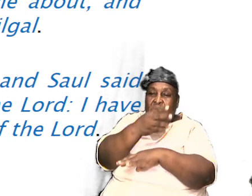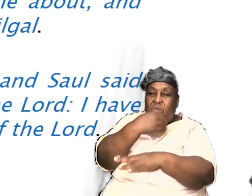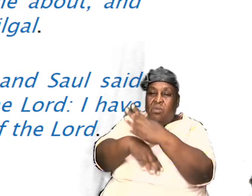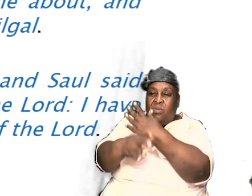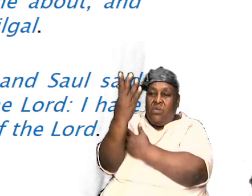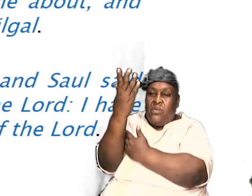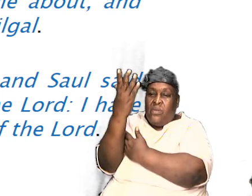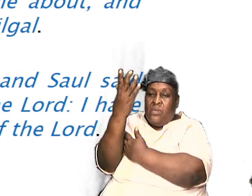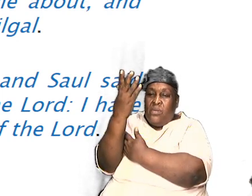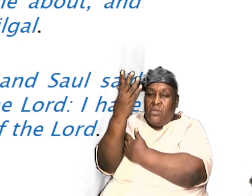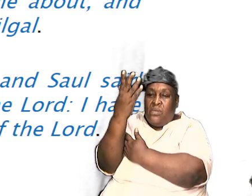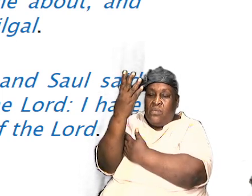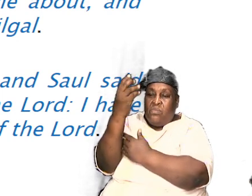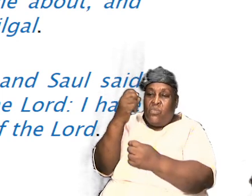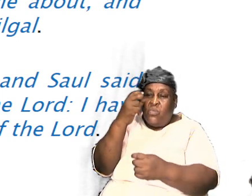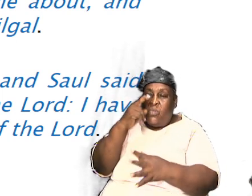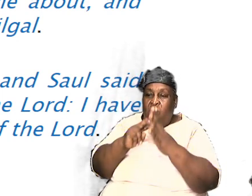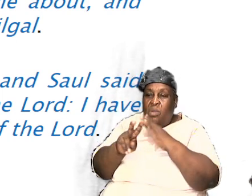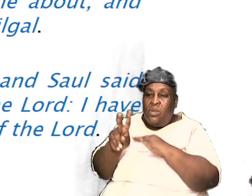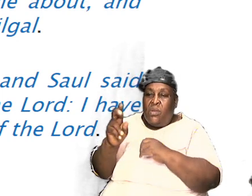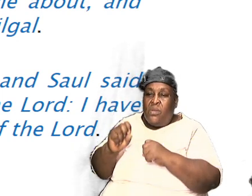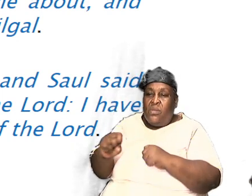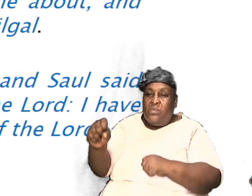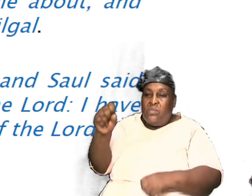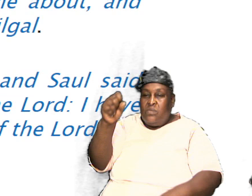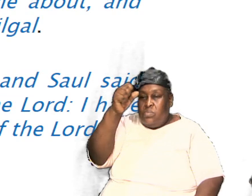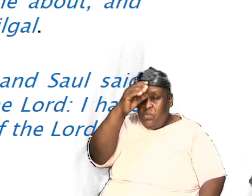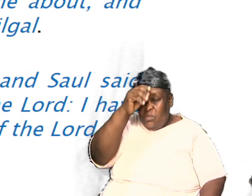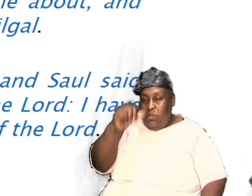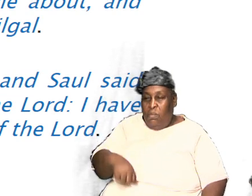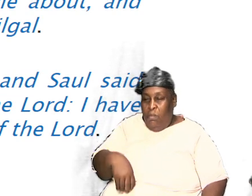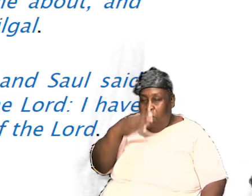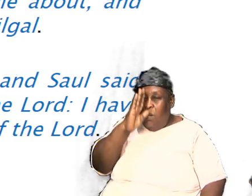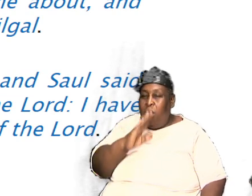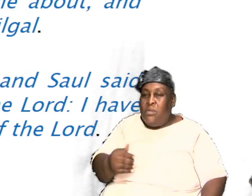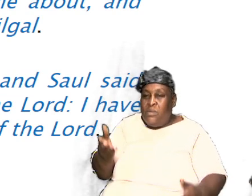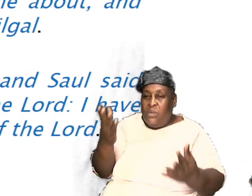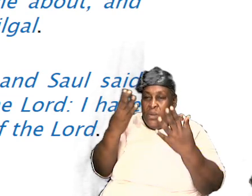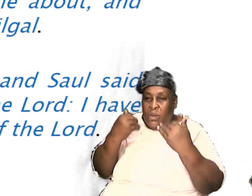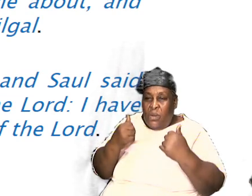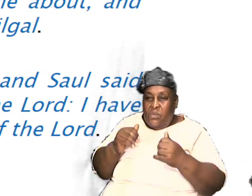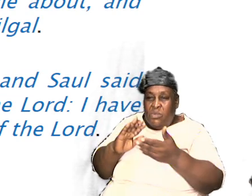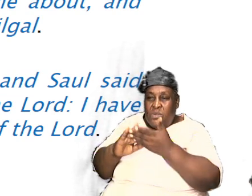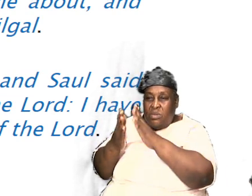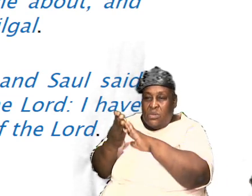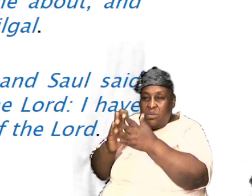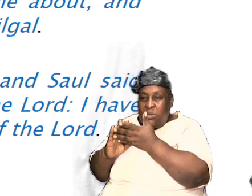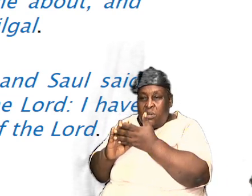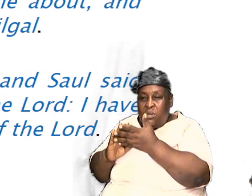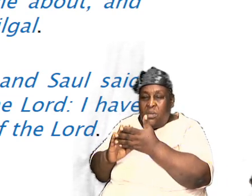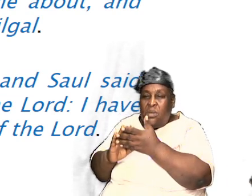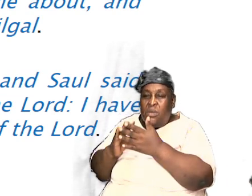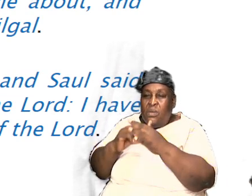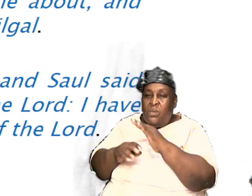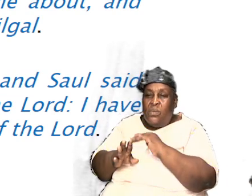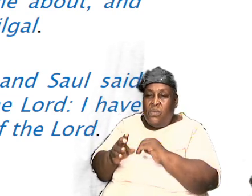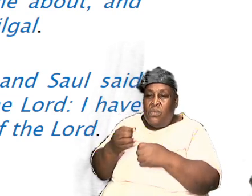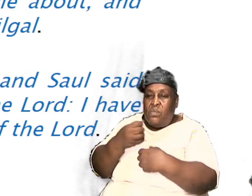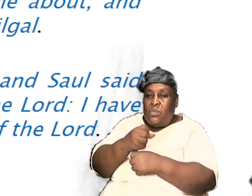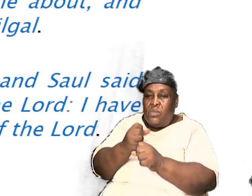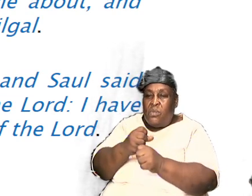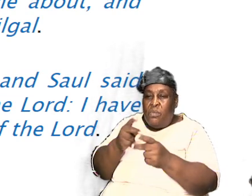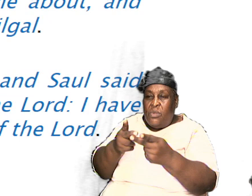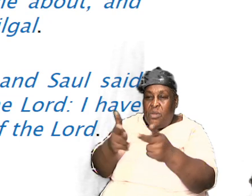it was poor Samuel saying, Saul came to Carmel. And behold, he set up a place and is